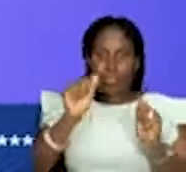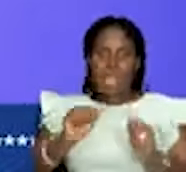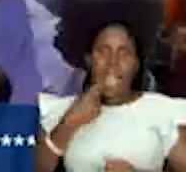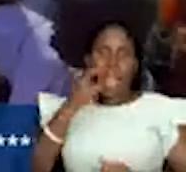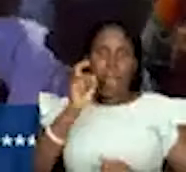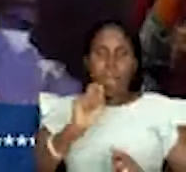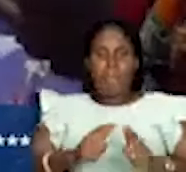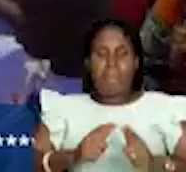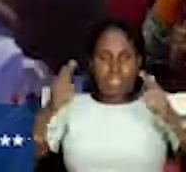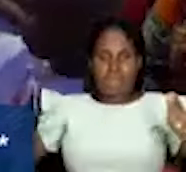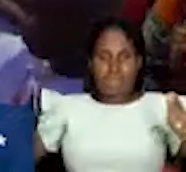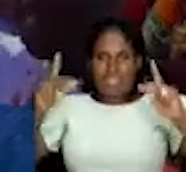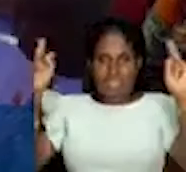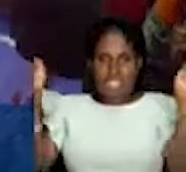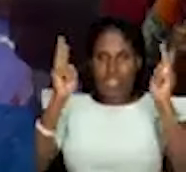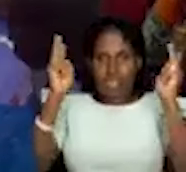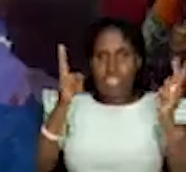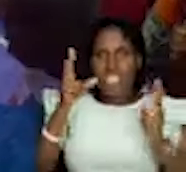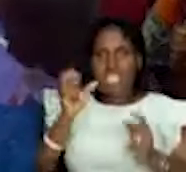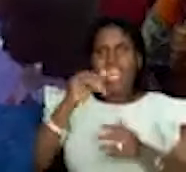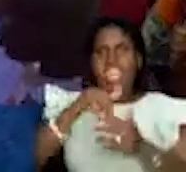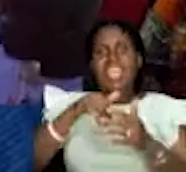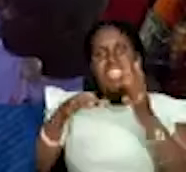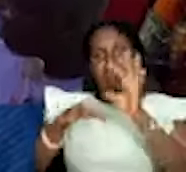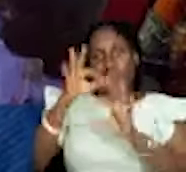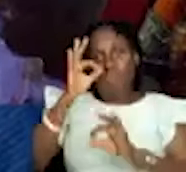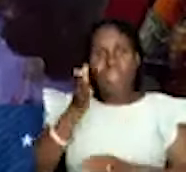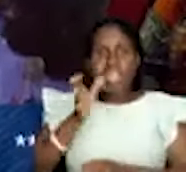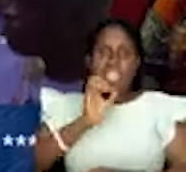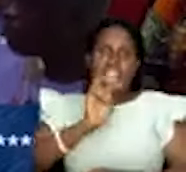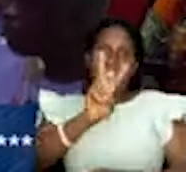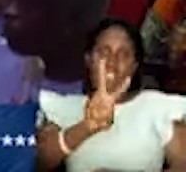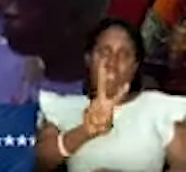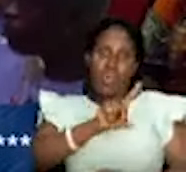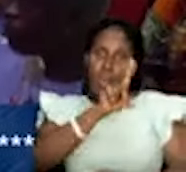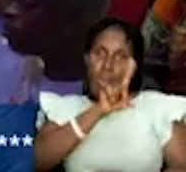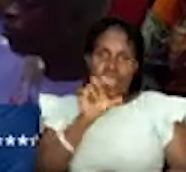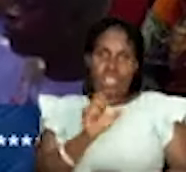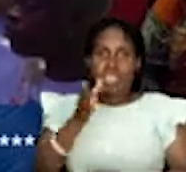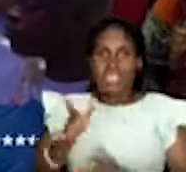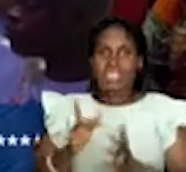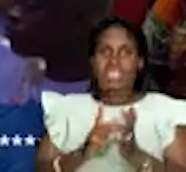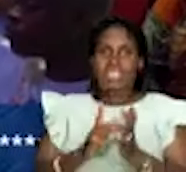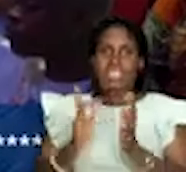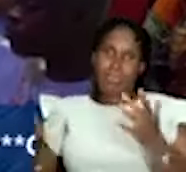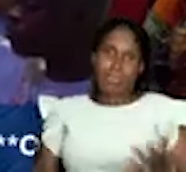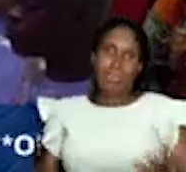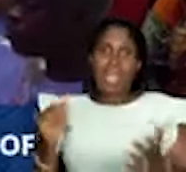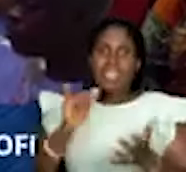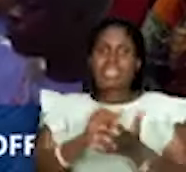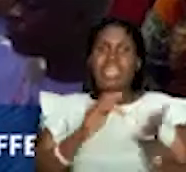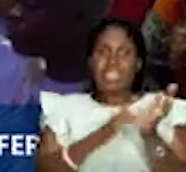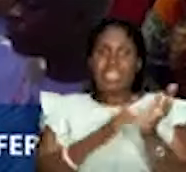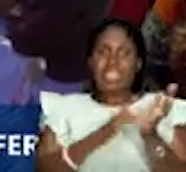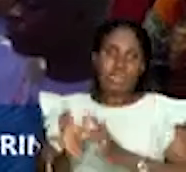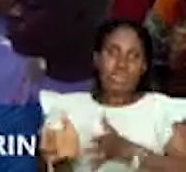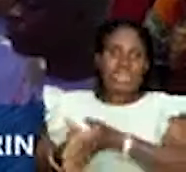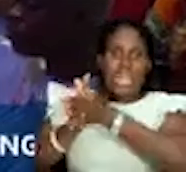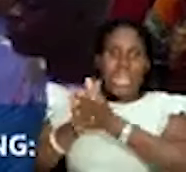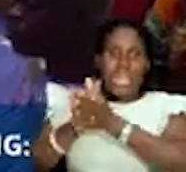in the spirit. There are 2 questions recorded in scripture that the disciples asked Jesus directly. Many,